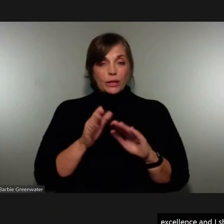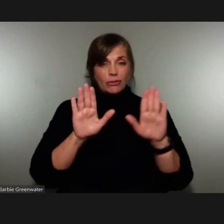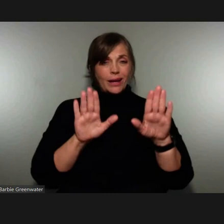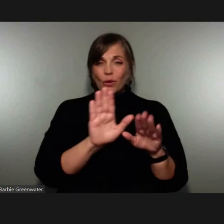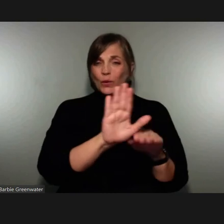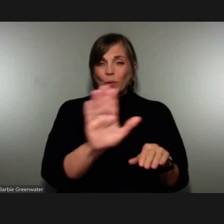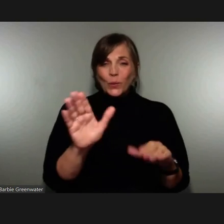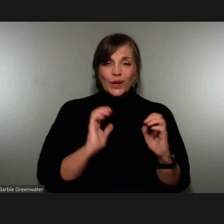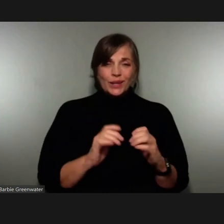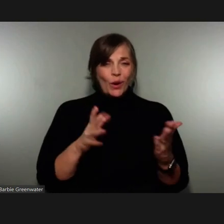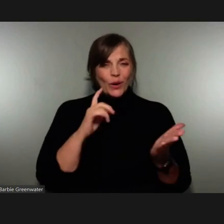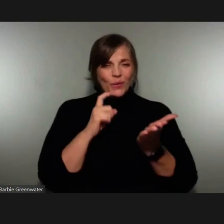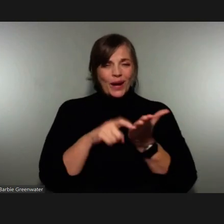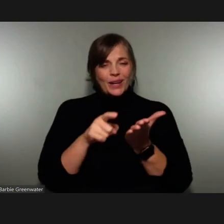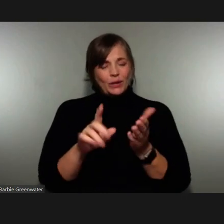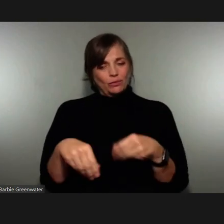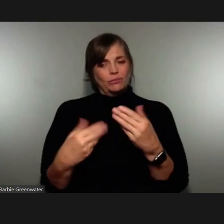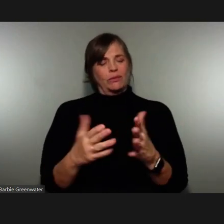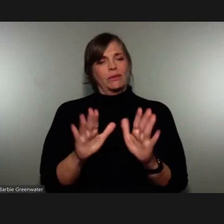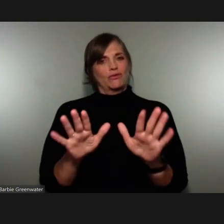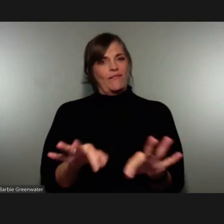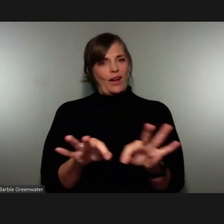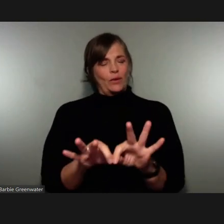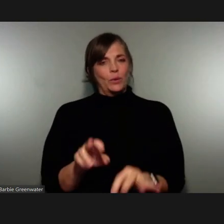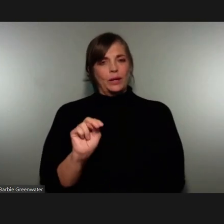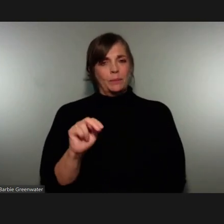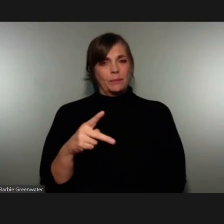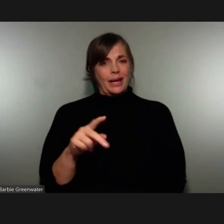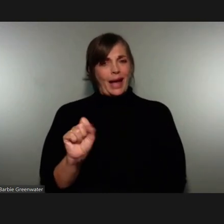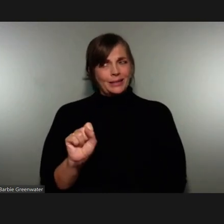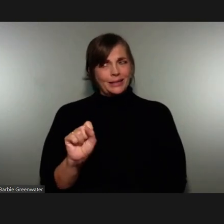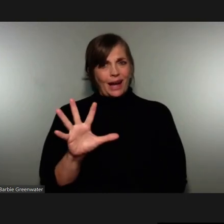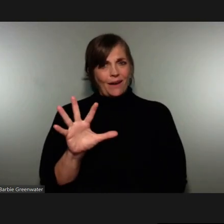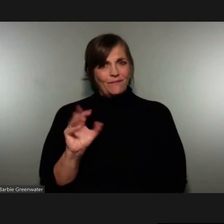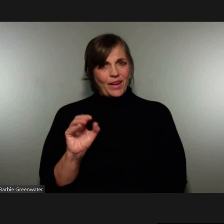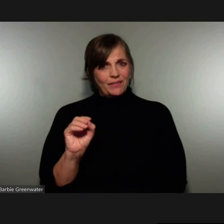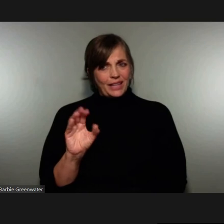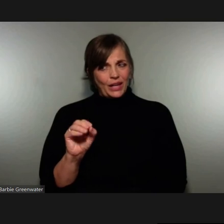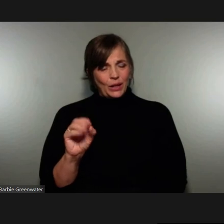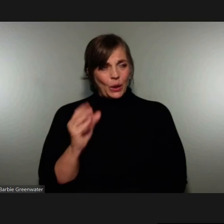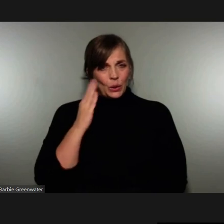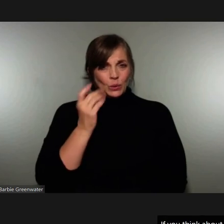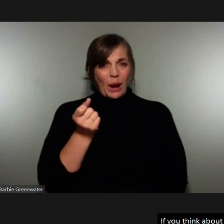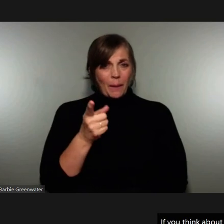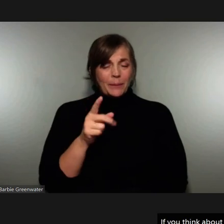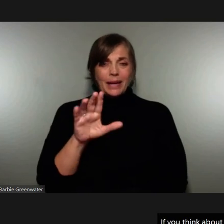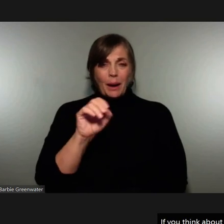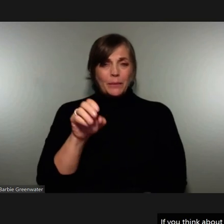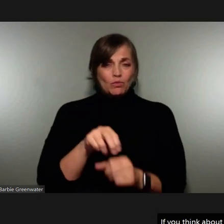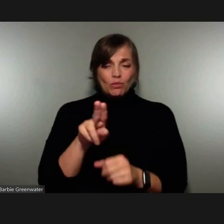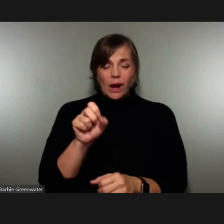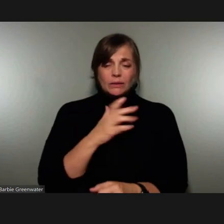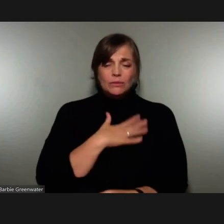recognized you with delivering great value. There's a net promoter score of 50. Do you know how many transit agencies across the country would give their